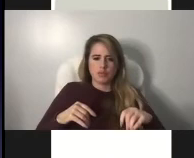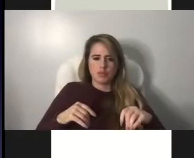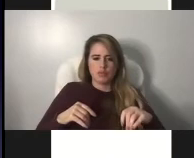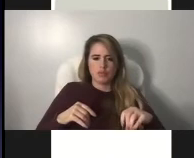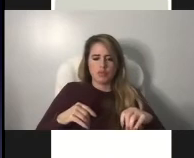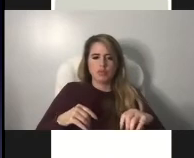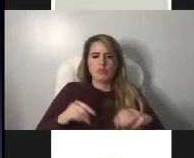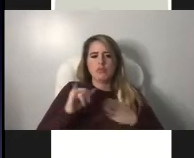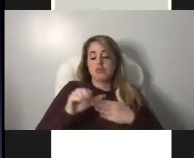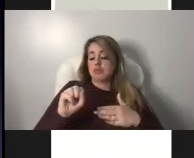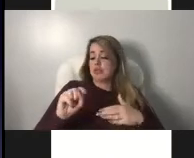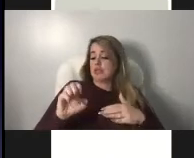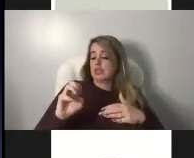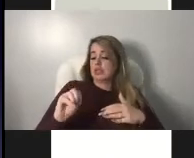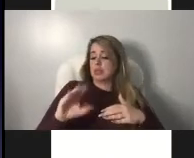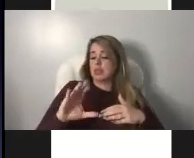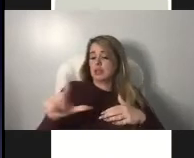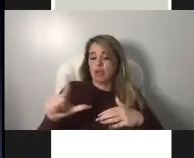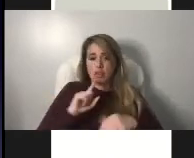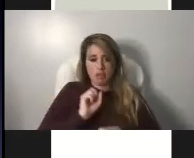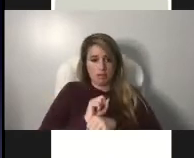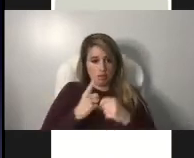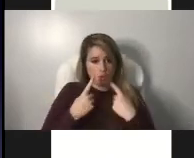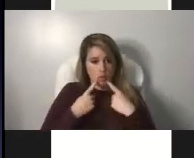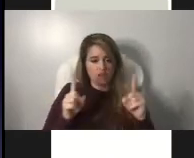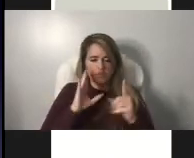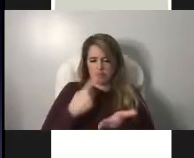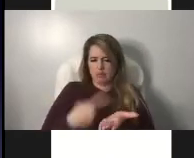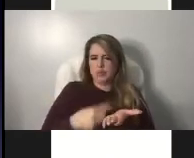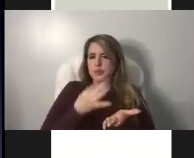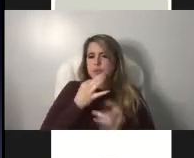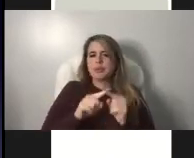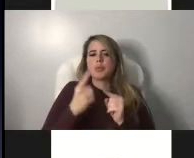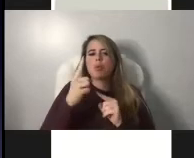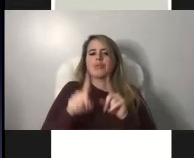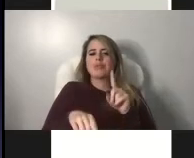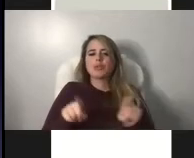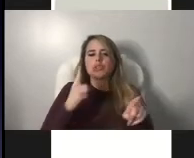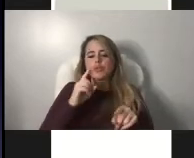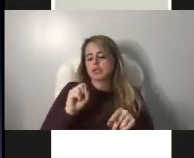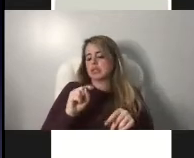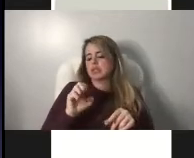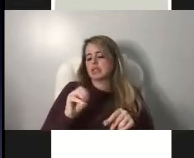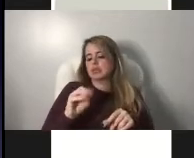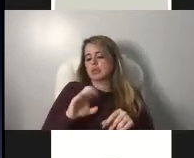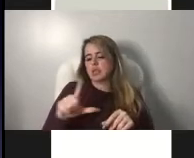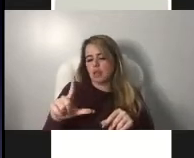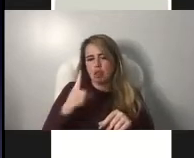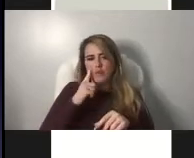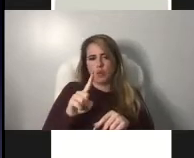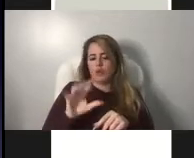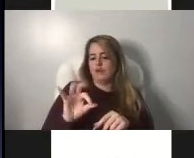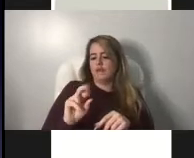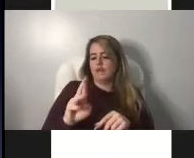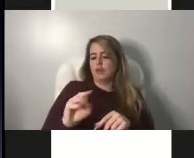Do stem cells work? We're going to get into that in just a minute, but one of the variations of stem cells, or formulations of stem cells that we use in the